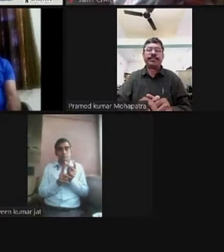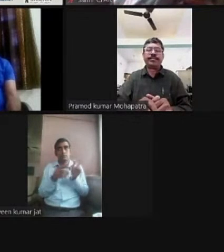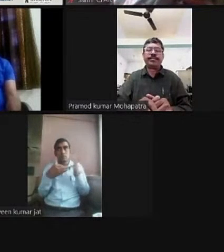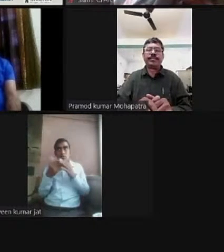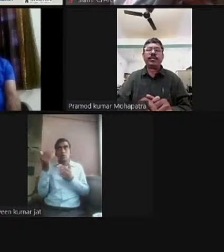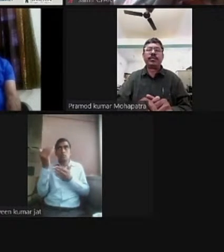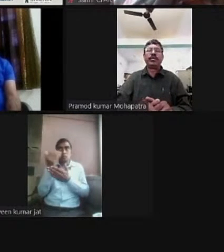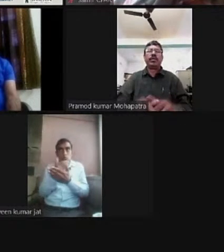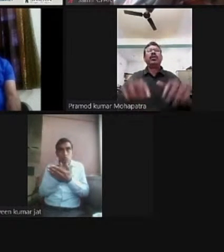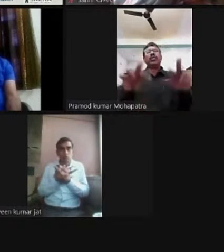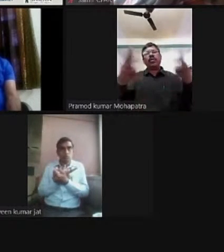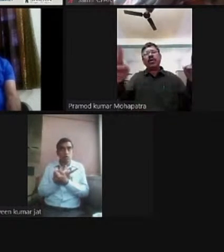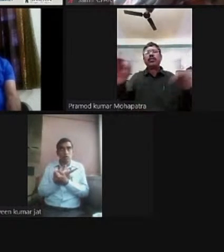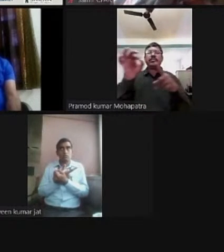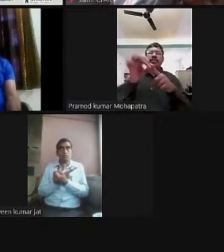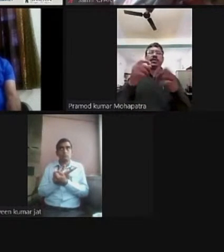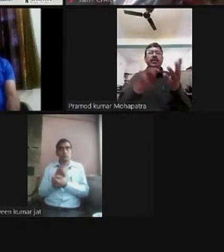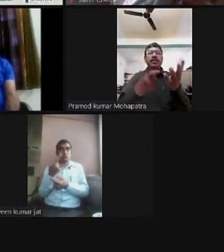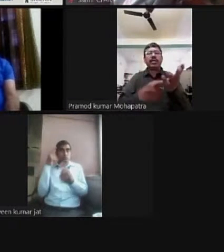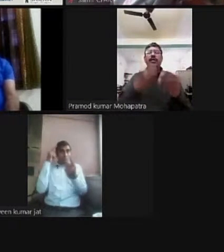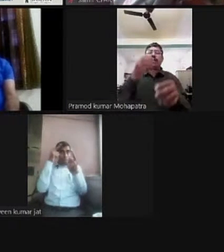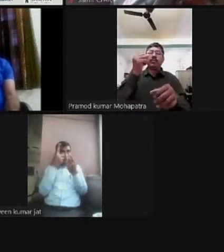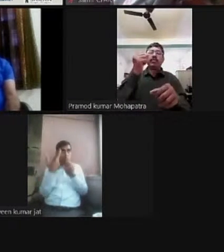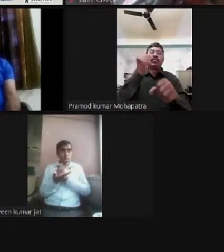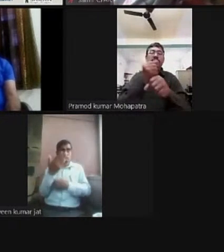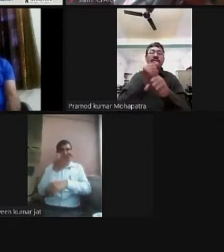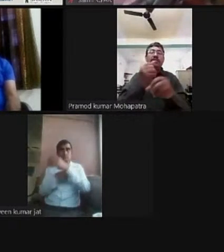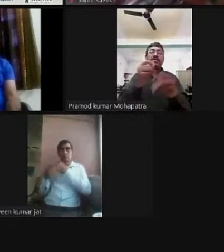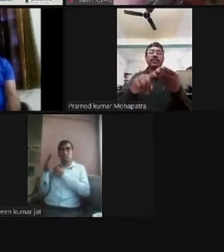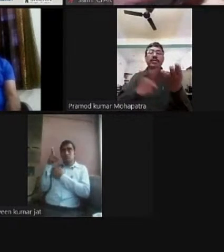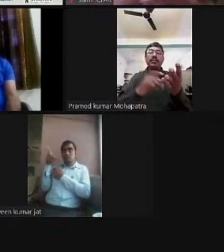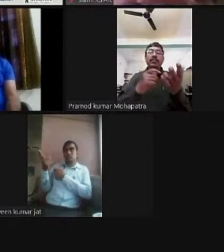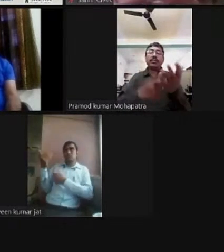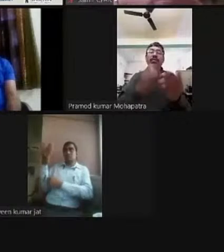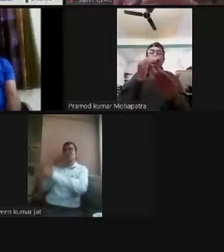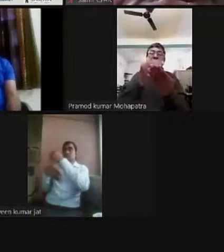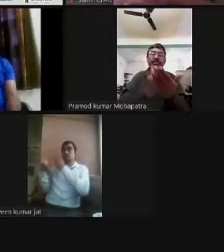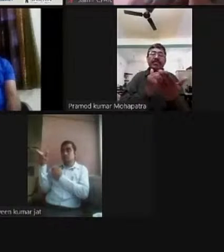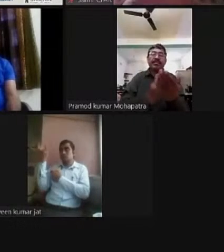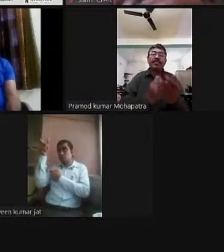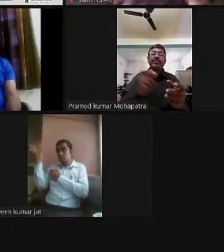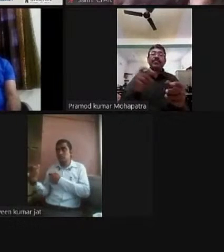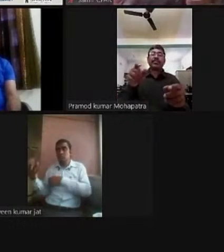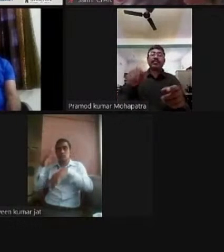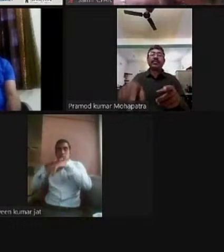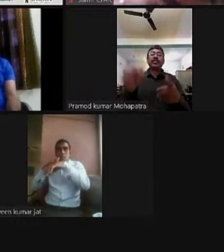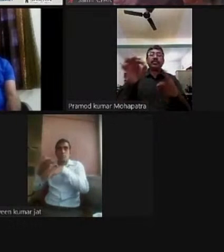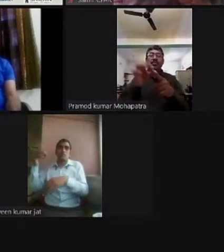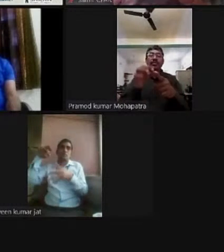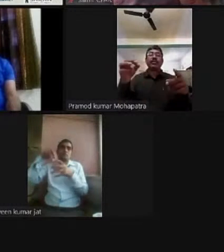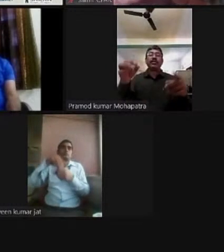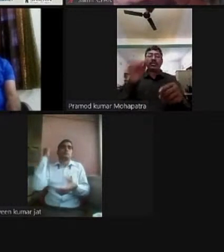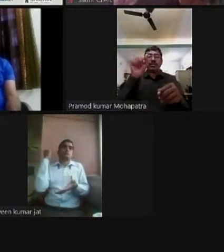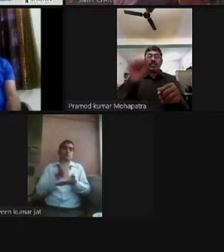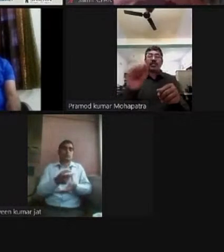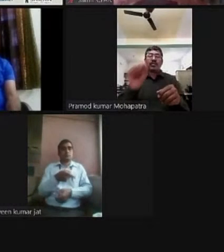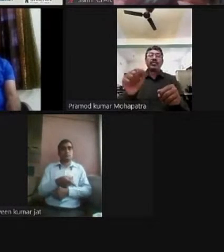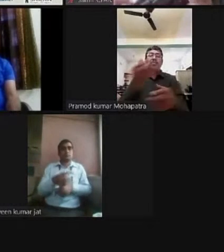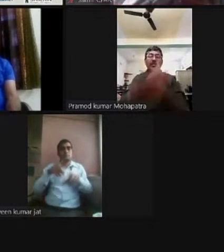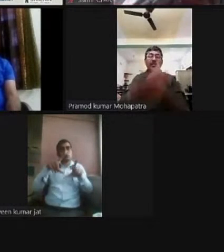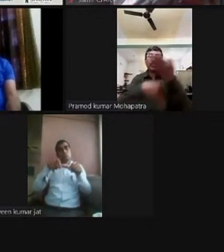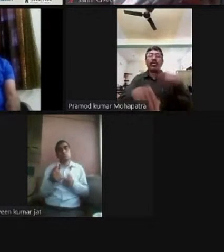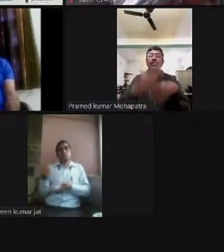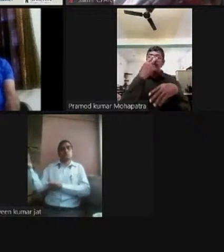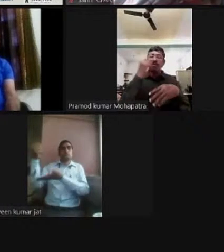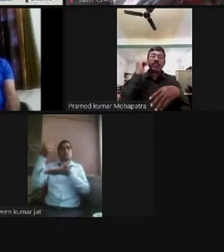in any programmer scheme, when we are targeting the people with disabilities or their members, we must have